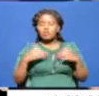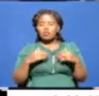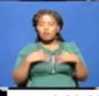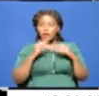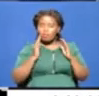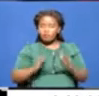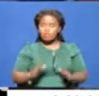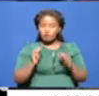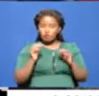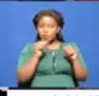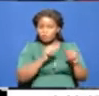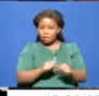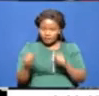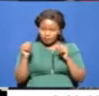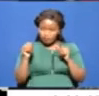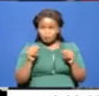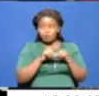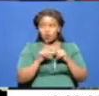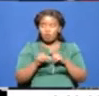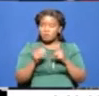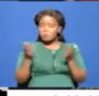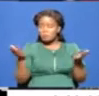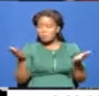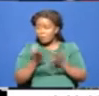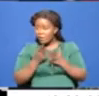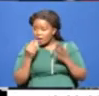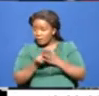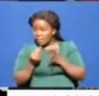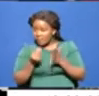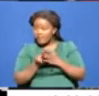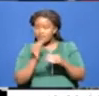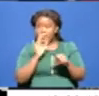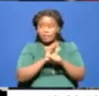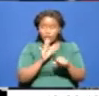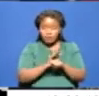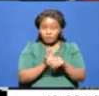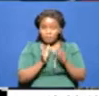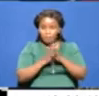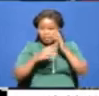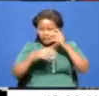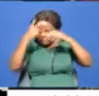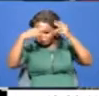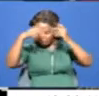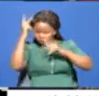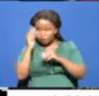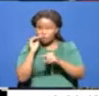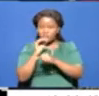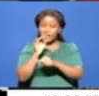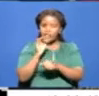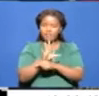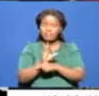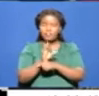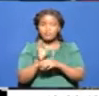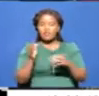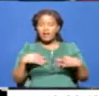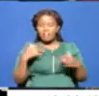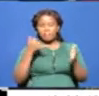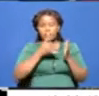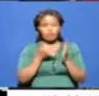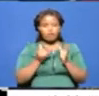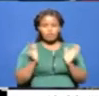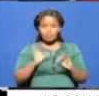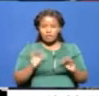structures. And where they lose money is where professional advice and professional competence is not involved. So you